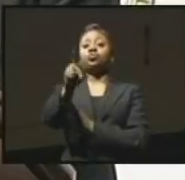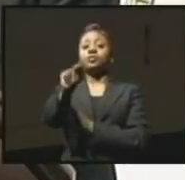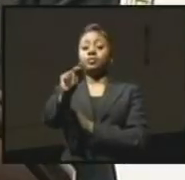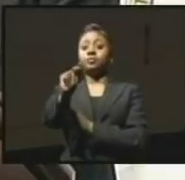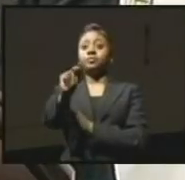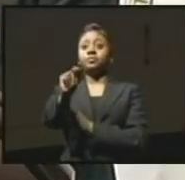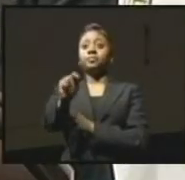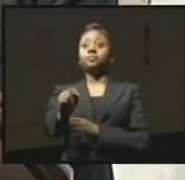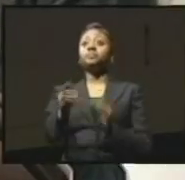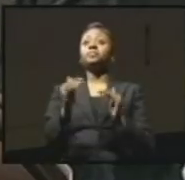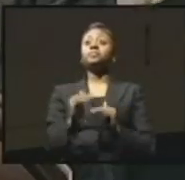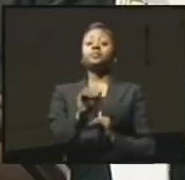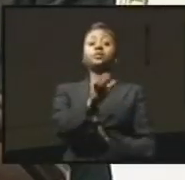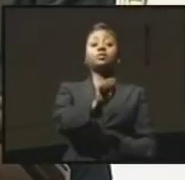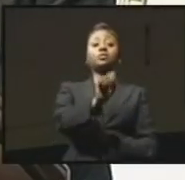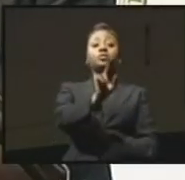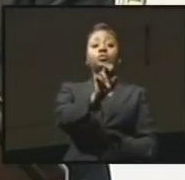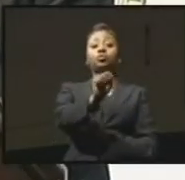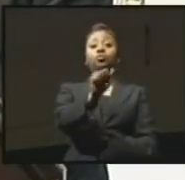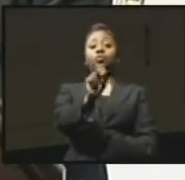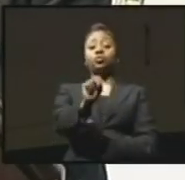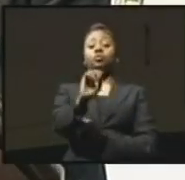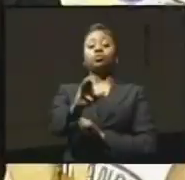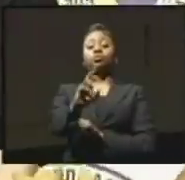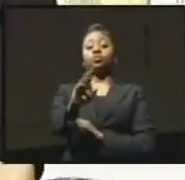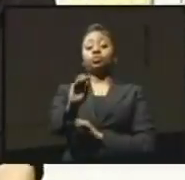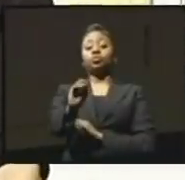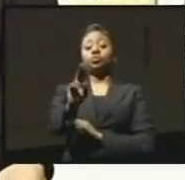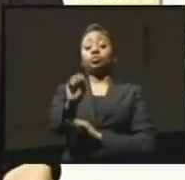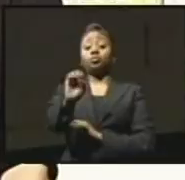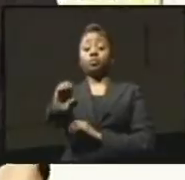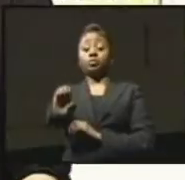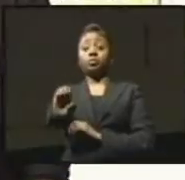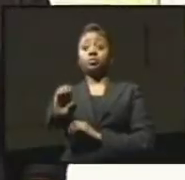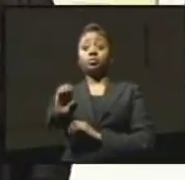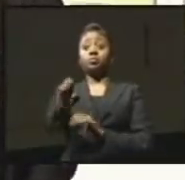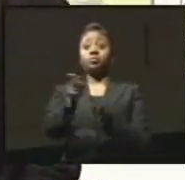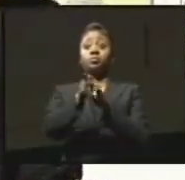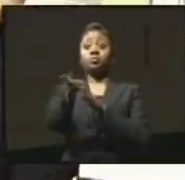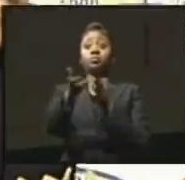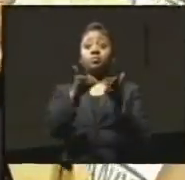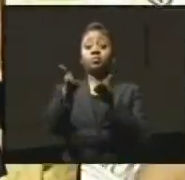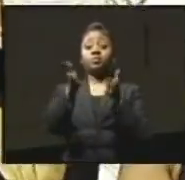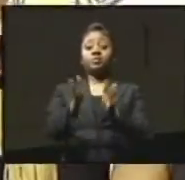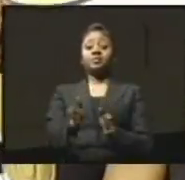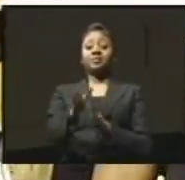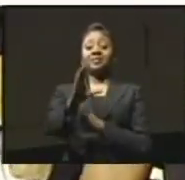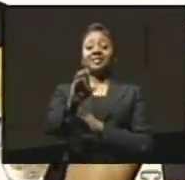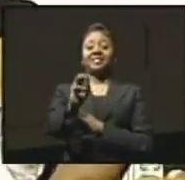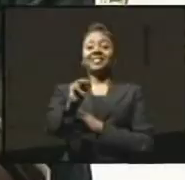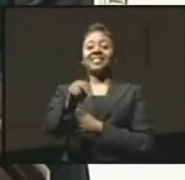Ms. Susan Kraus, Professional Service Department, CompuWare.